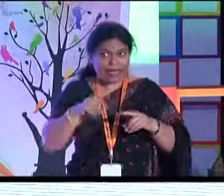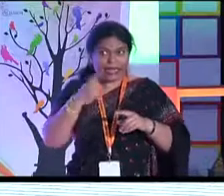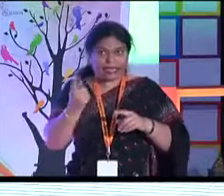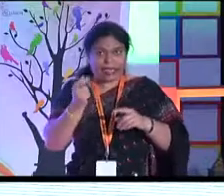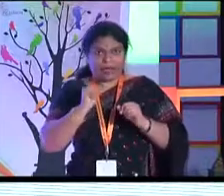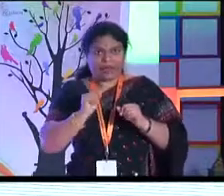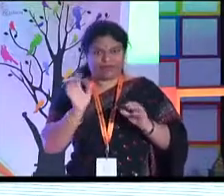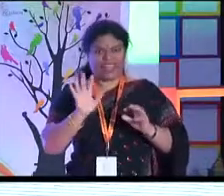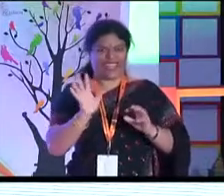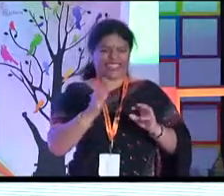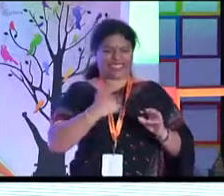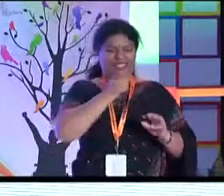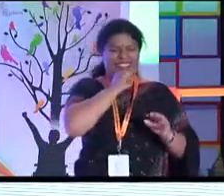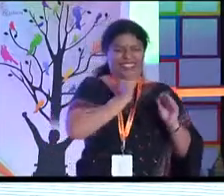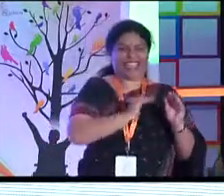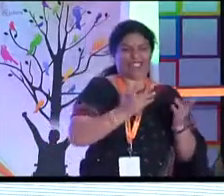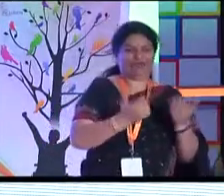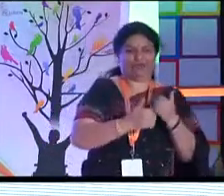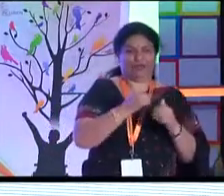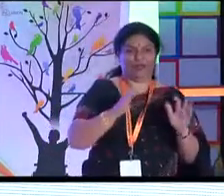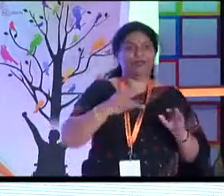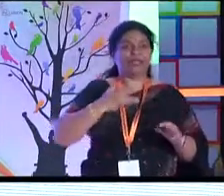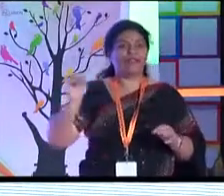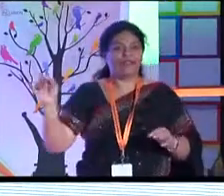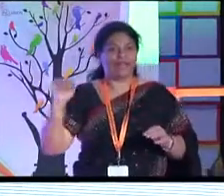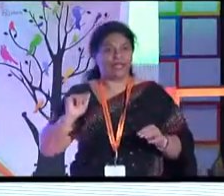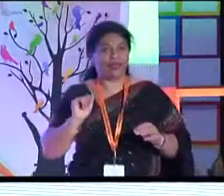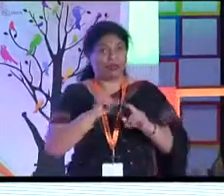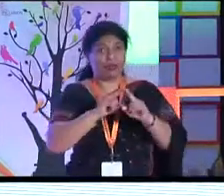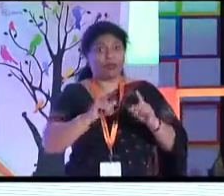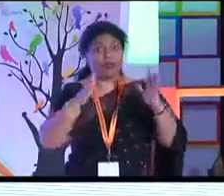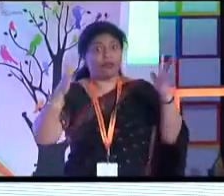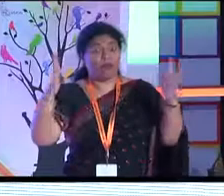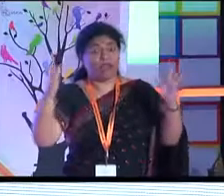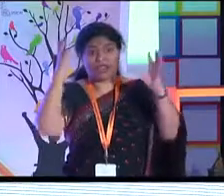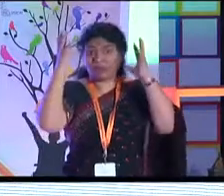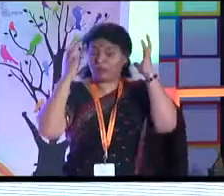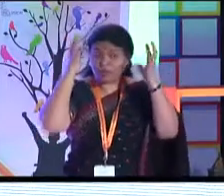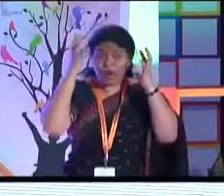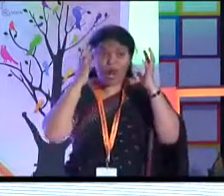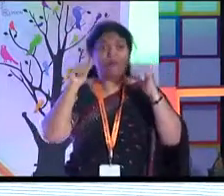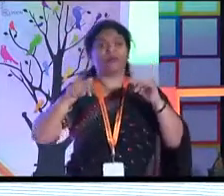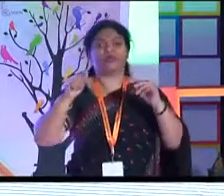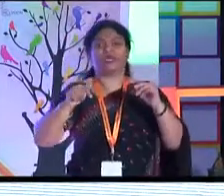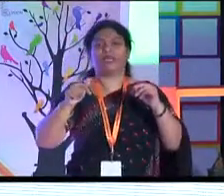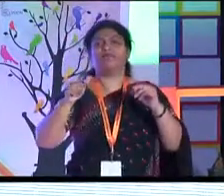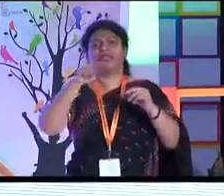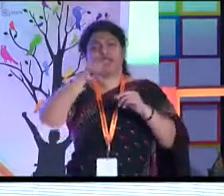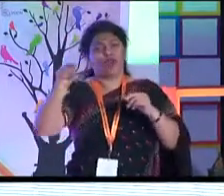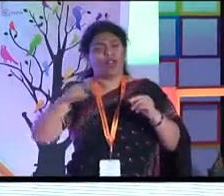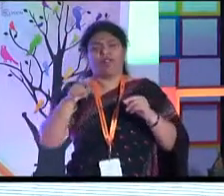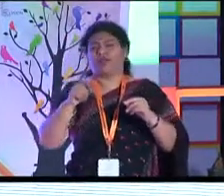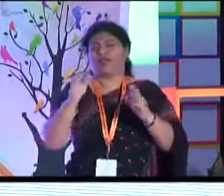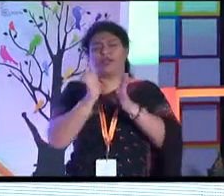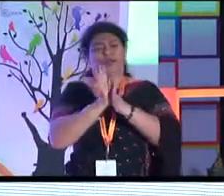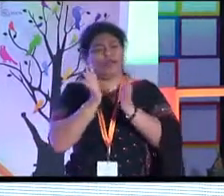say, doesn't look like it. But I think it's a big concern today. And so you're doing commendable job in that area.